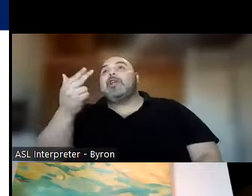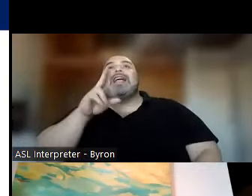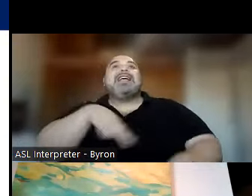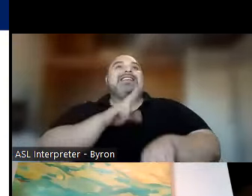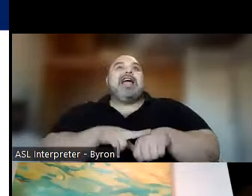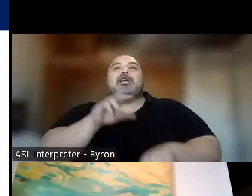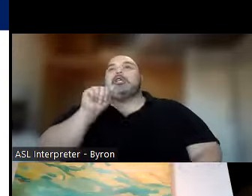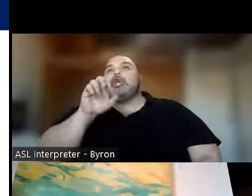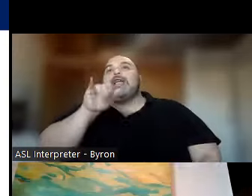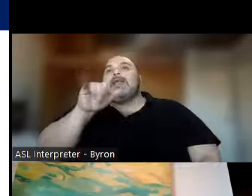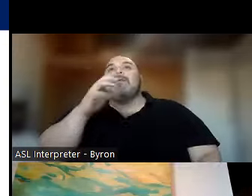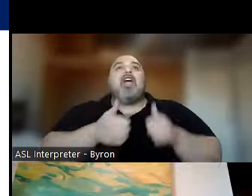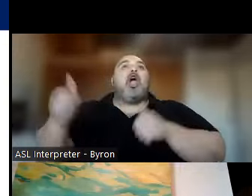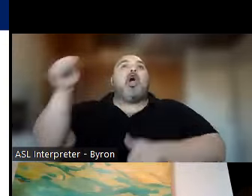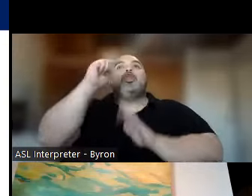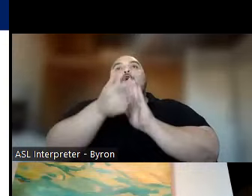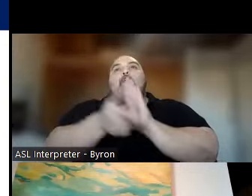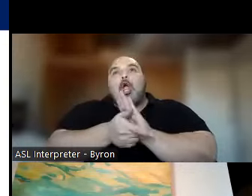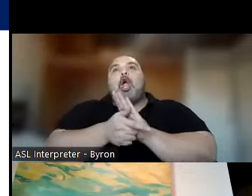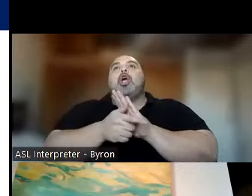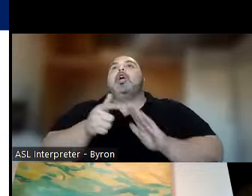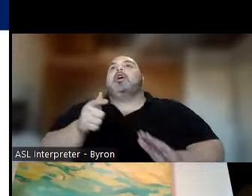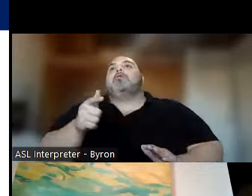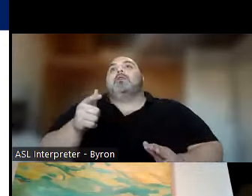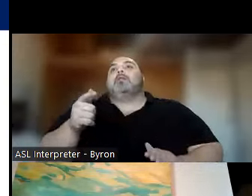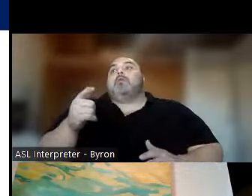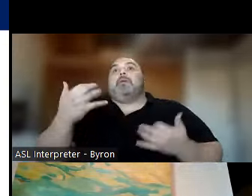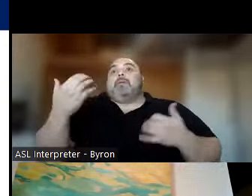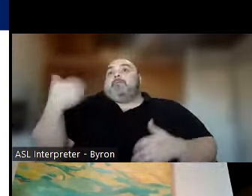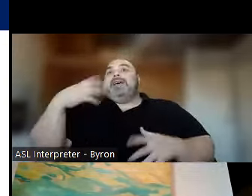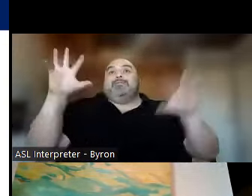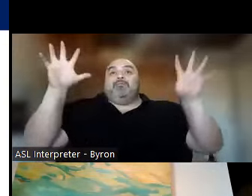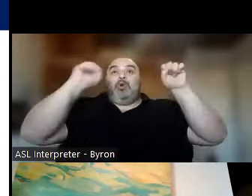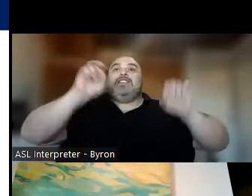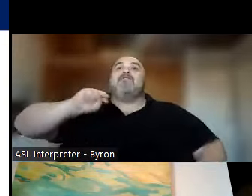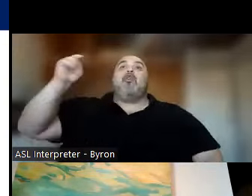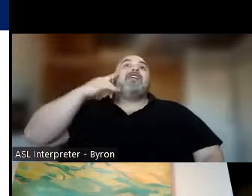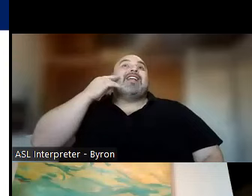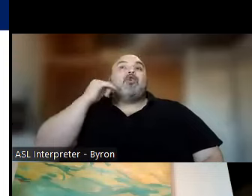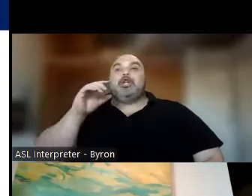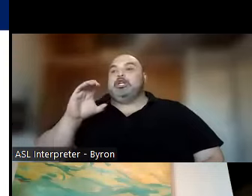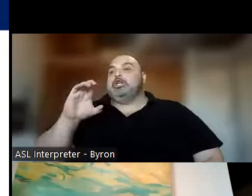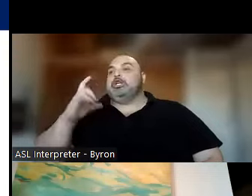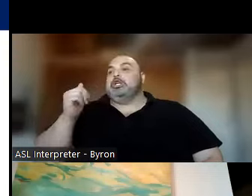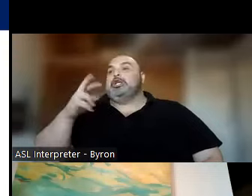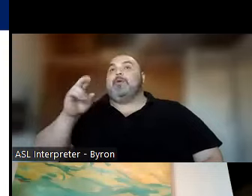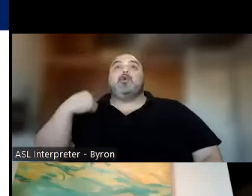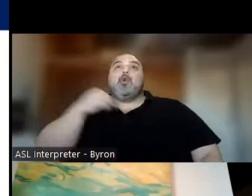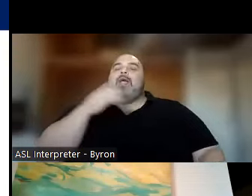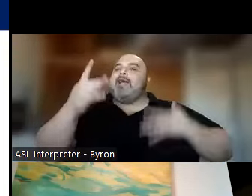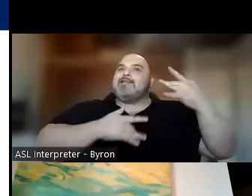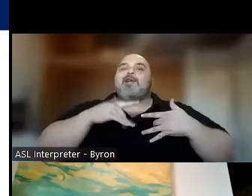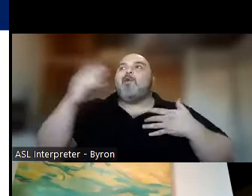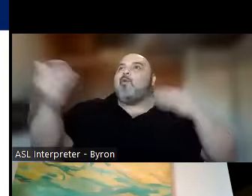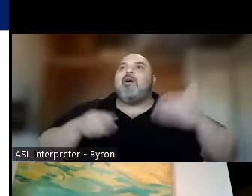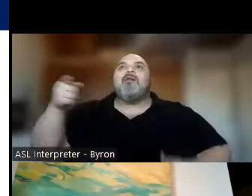Elder Law Attorneys, including being the immediate past president of the Northern California chapter. So we're just excited to welcome you, Sally,